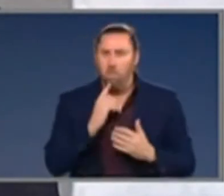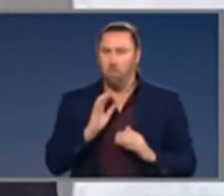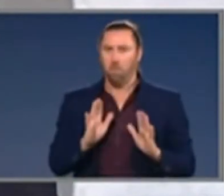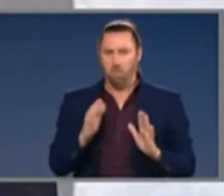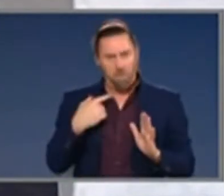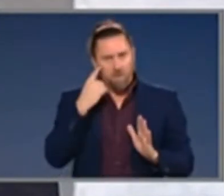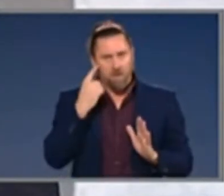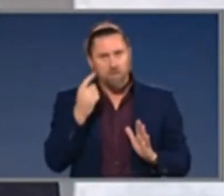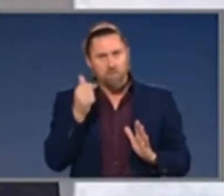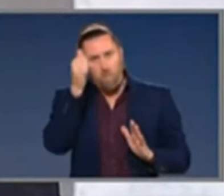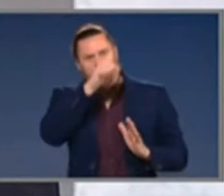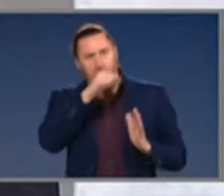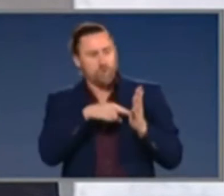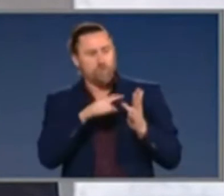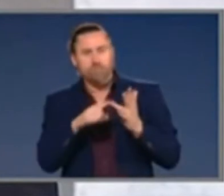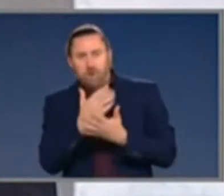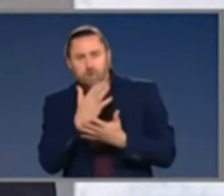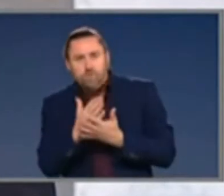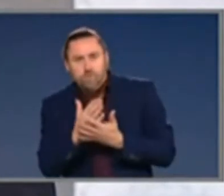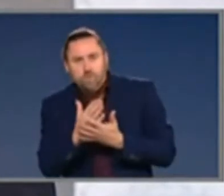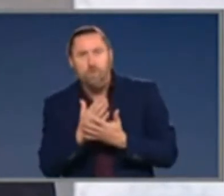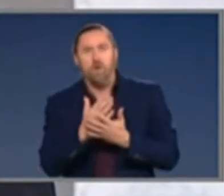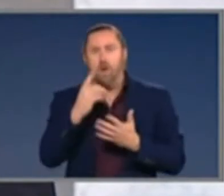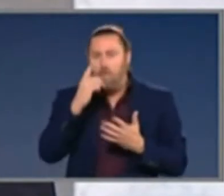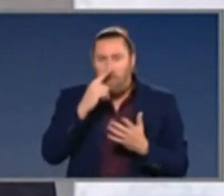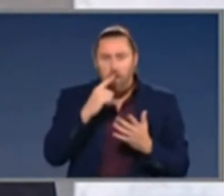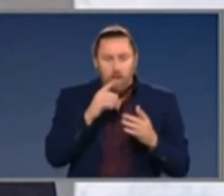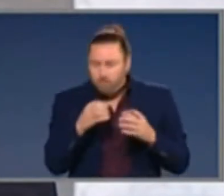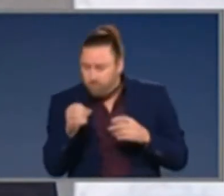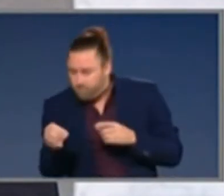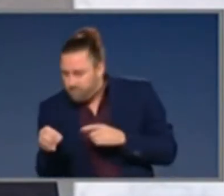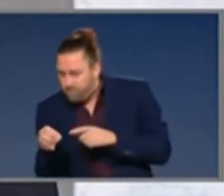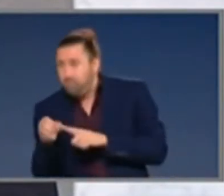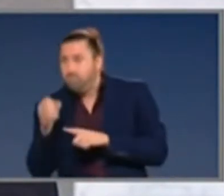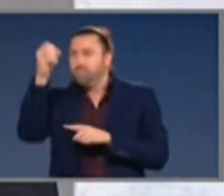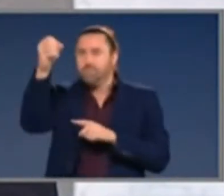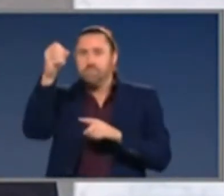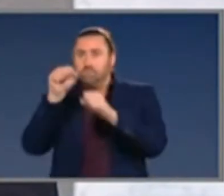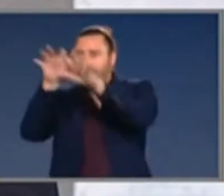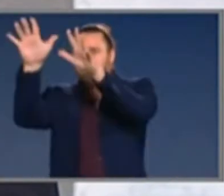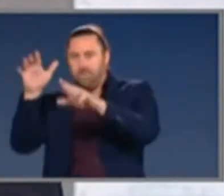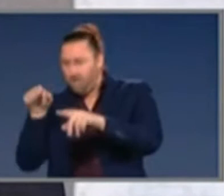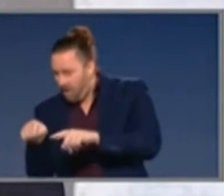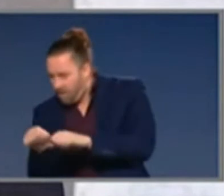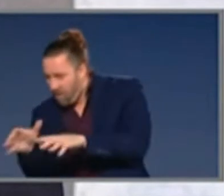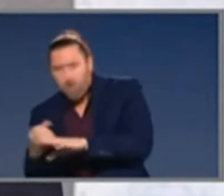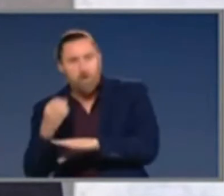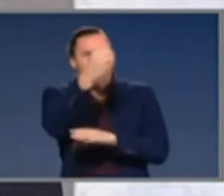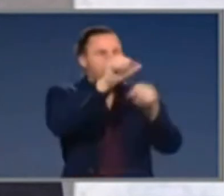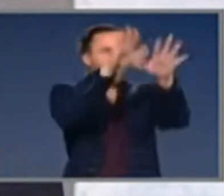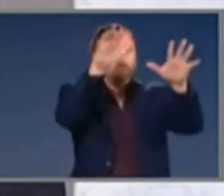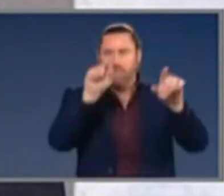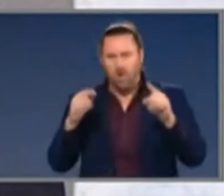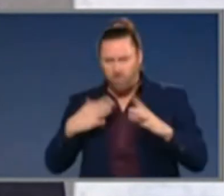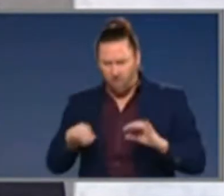to ensure that there is no transfer of people from outbreak parts of the country to those where there isn't an outbreak. That is